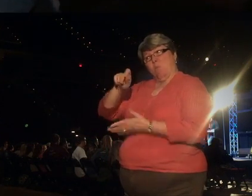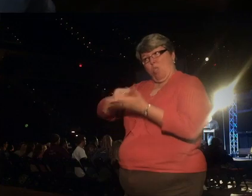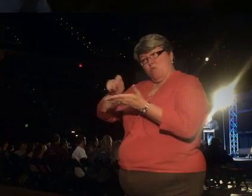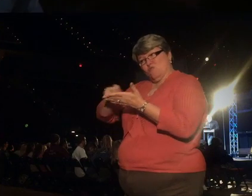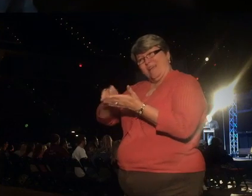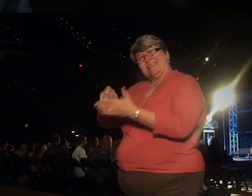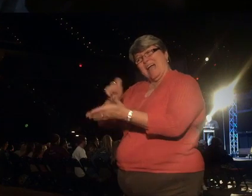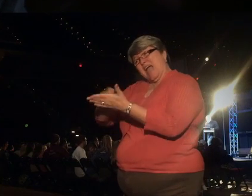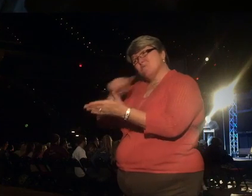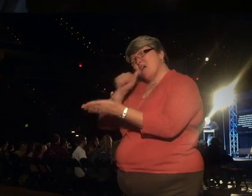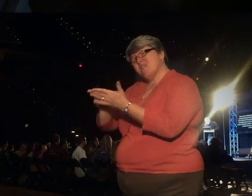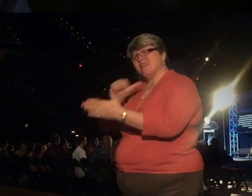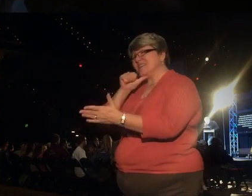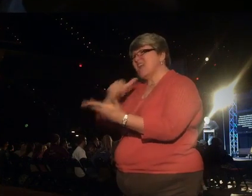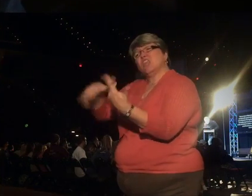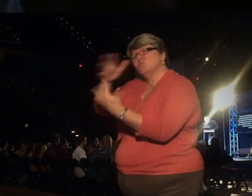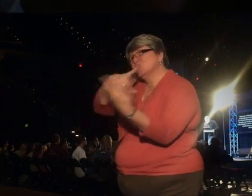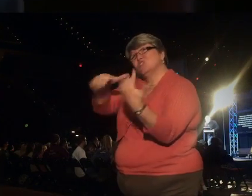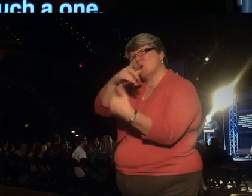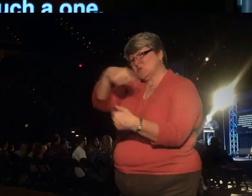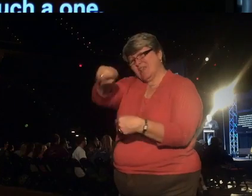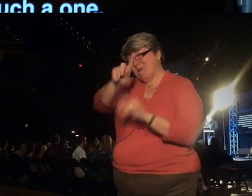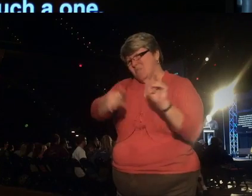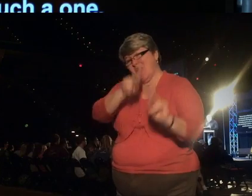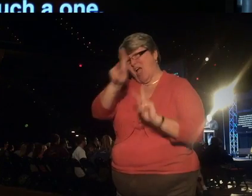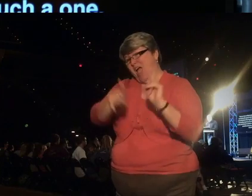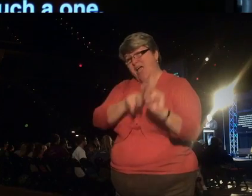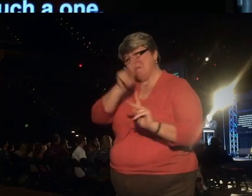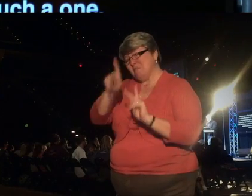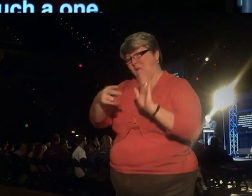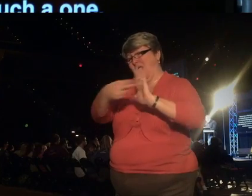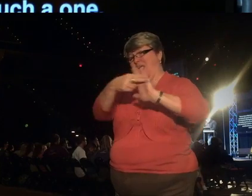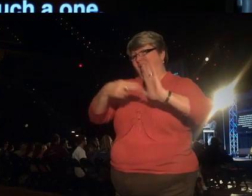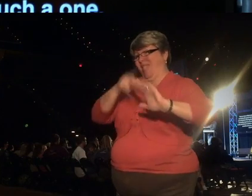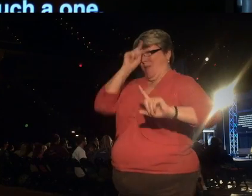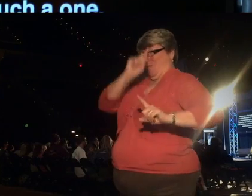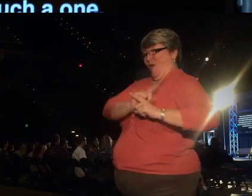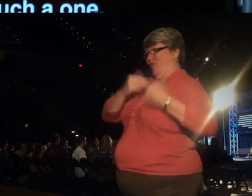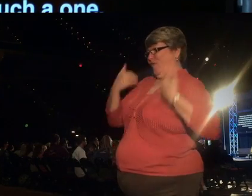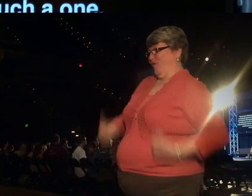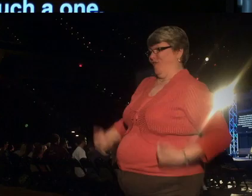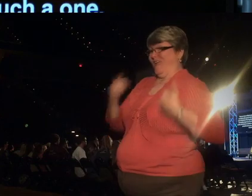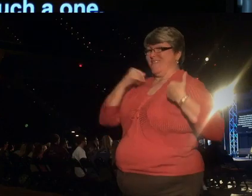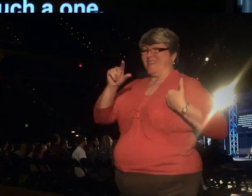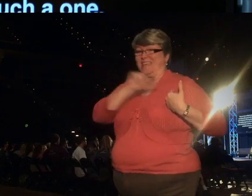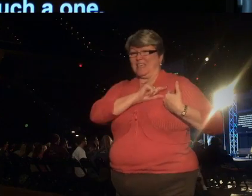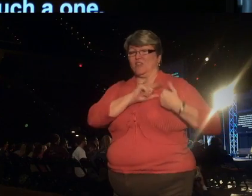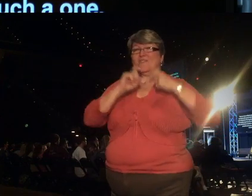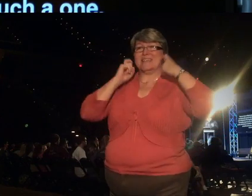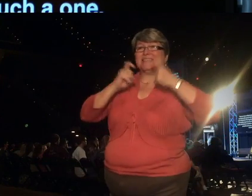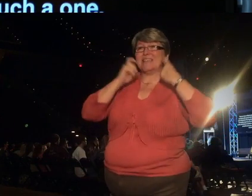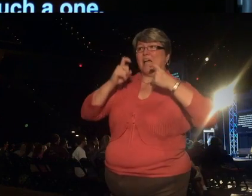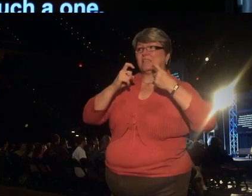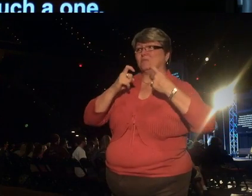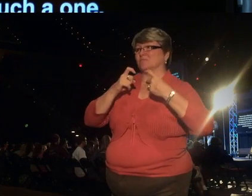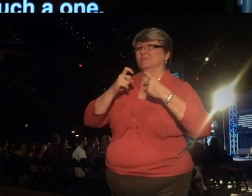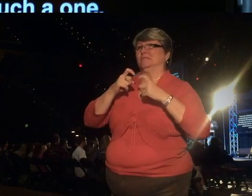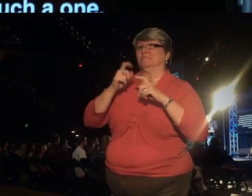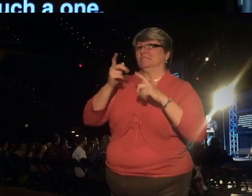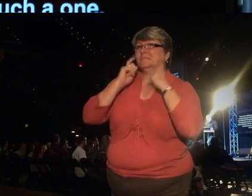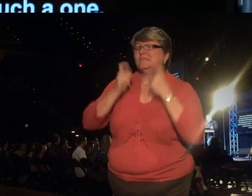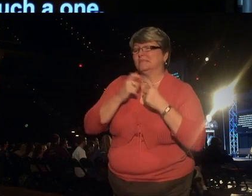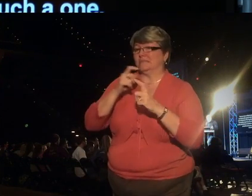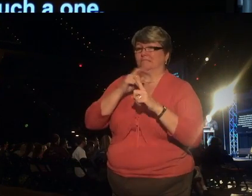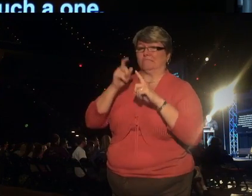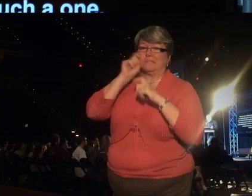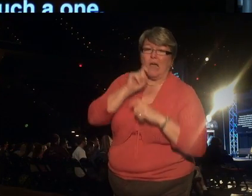to associate with anyone who bears the name brother if he's guilty of sexual immorality or greed, or is an idolater, a